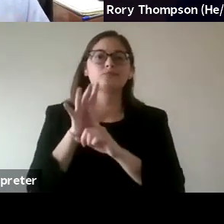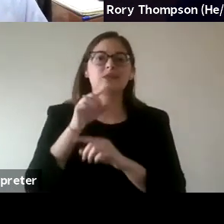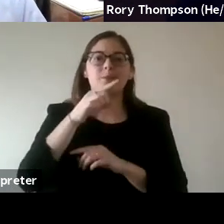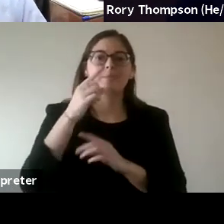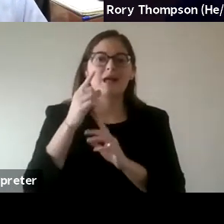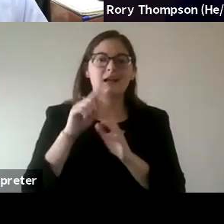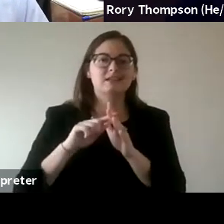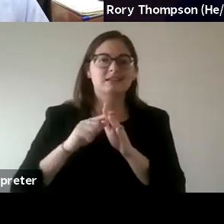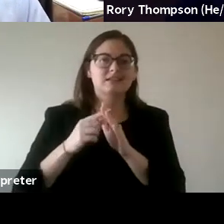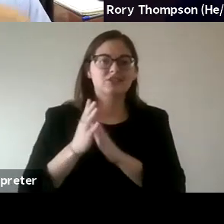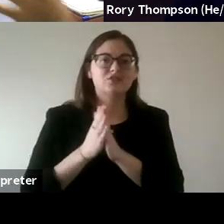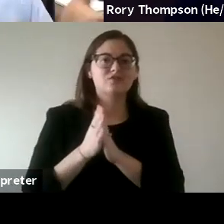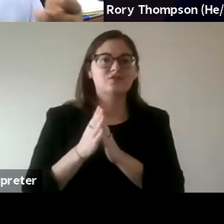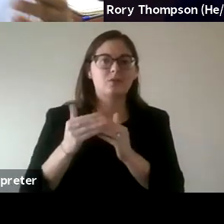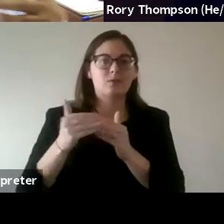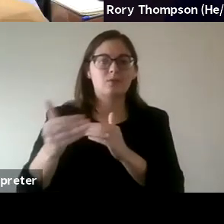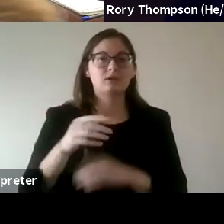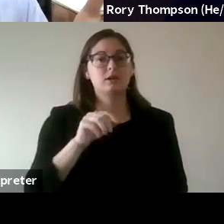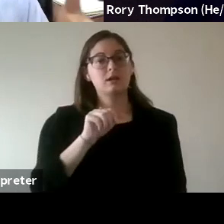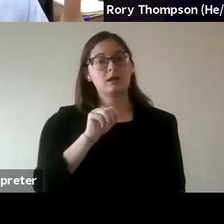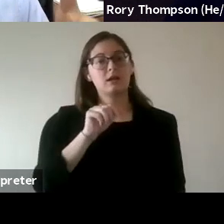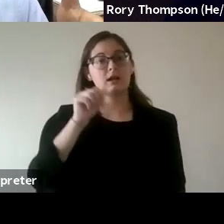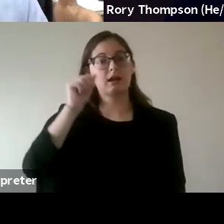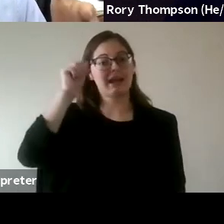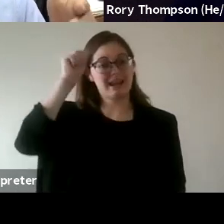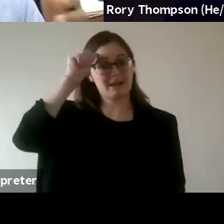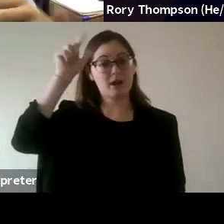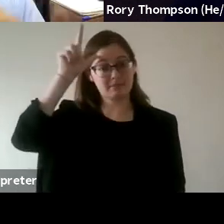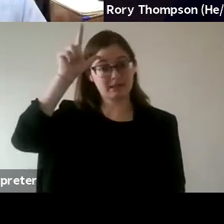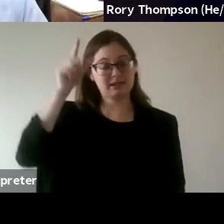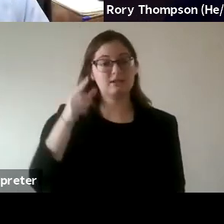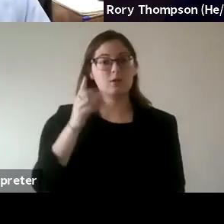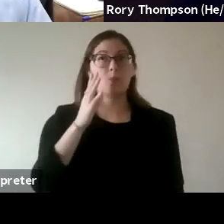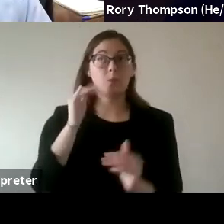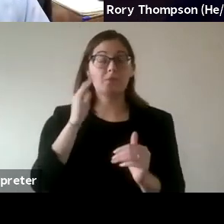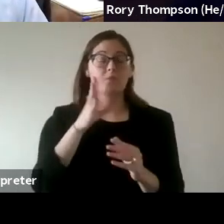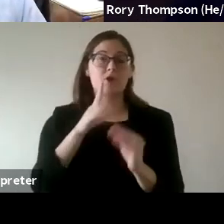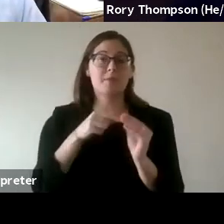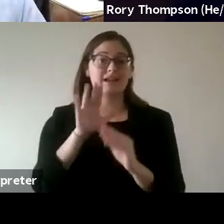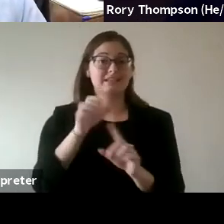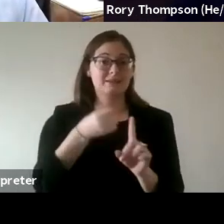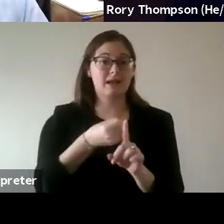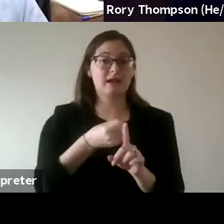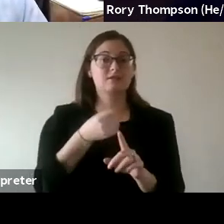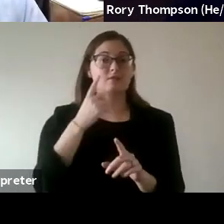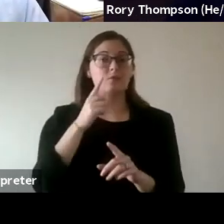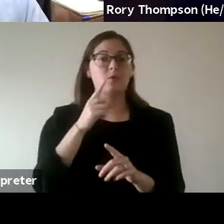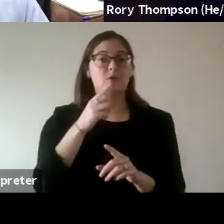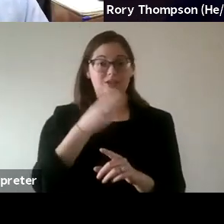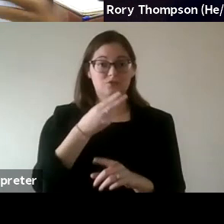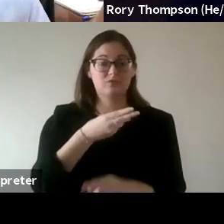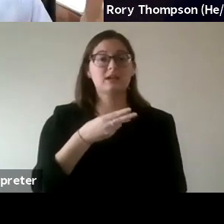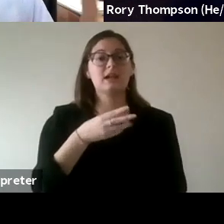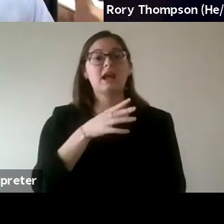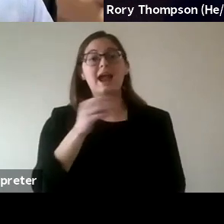American Initiative forward. You had Abraham Lincoln, which hopefully we'll talk about his impact on African American history,